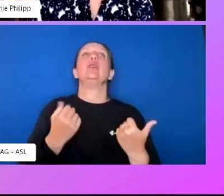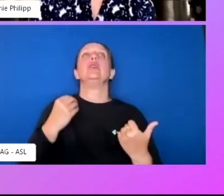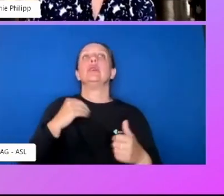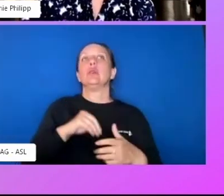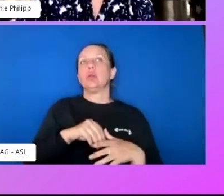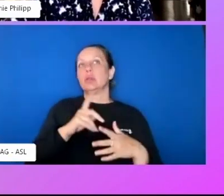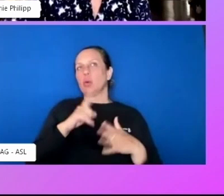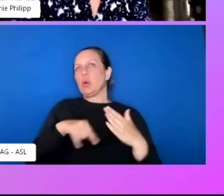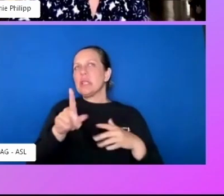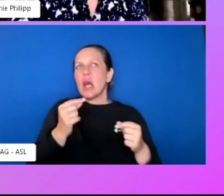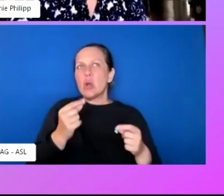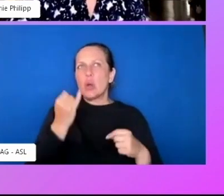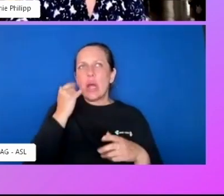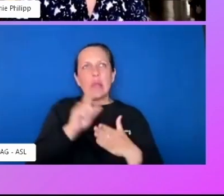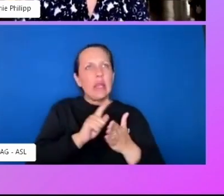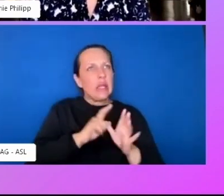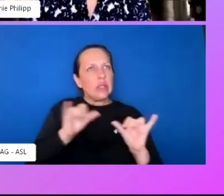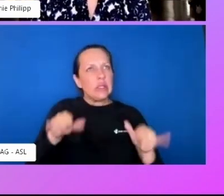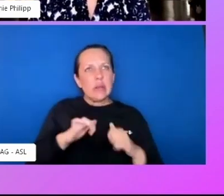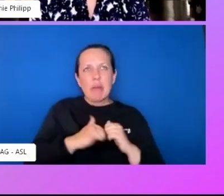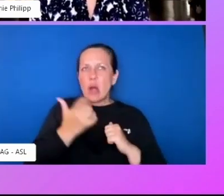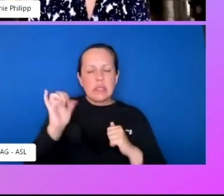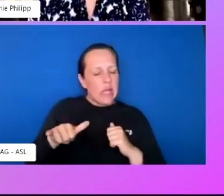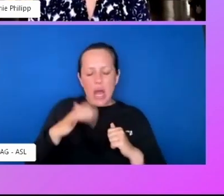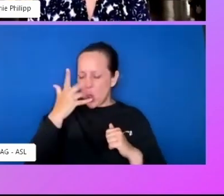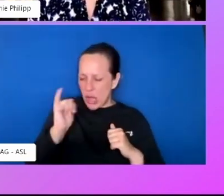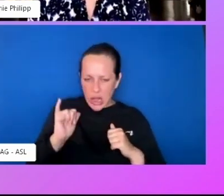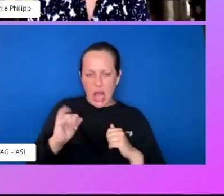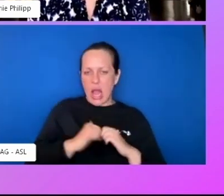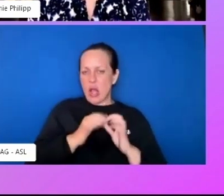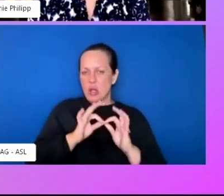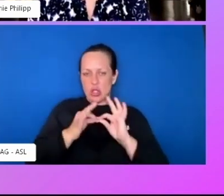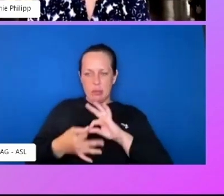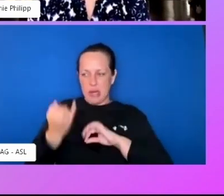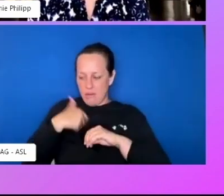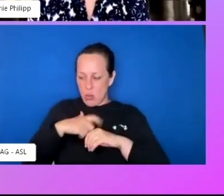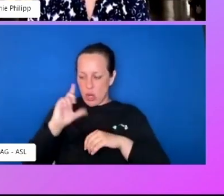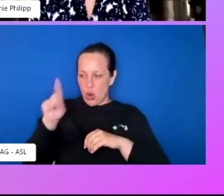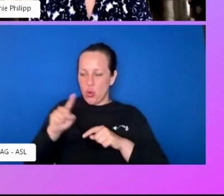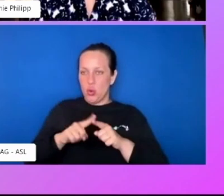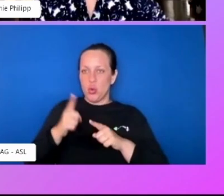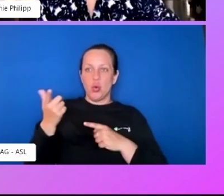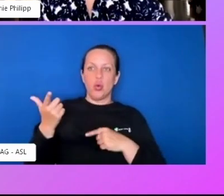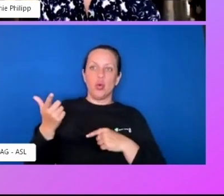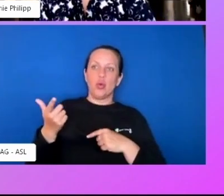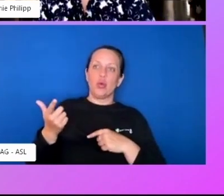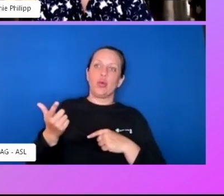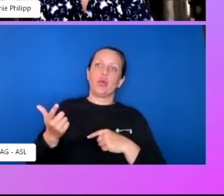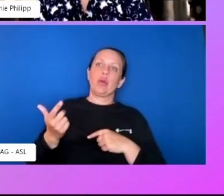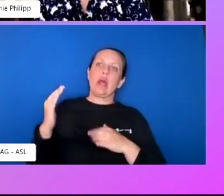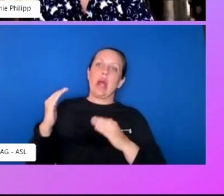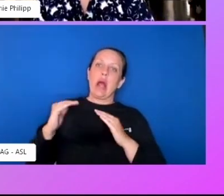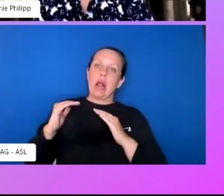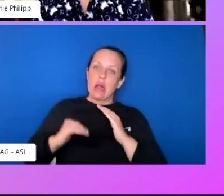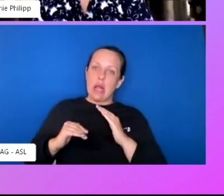what does that do in the legal system? How do things get interpreted if we go to less specific